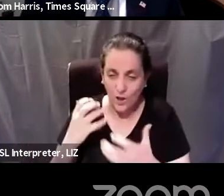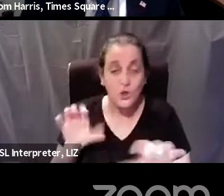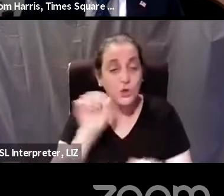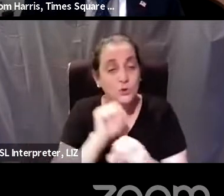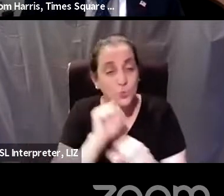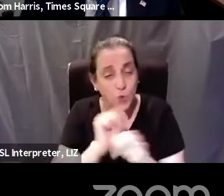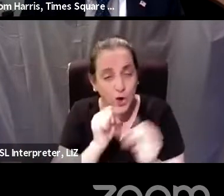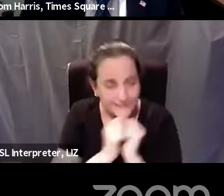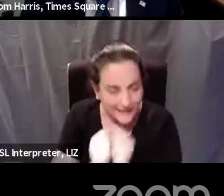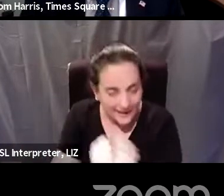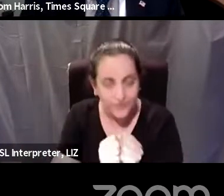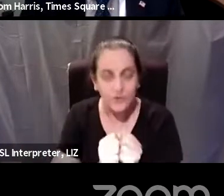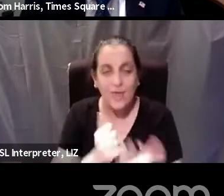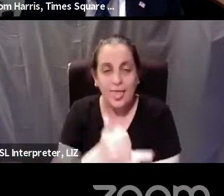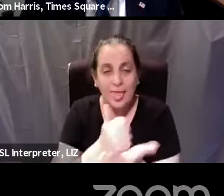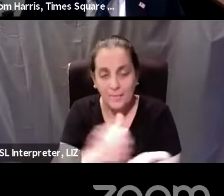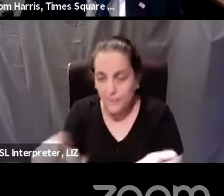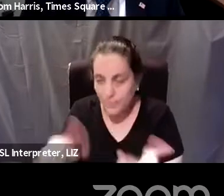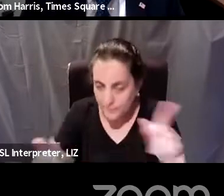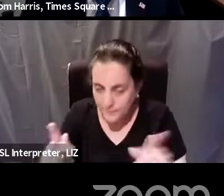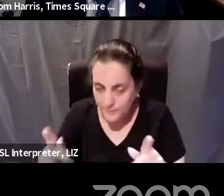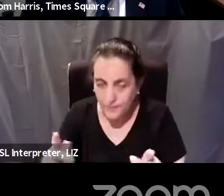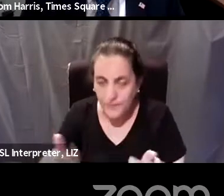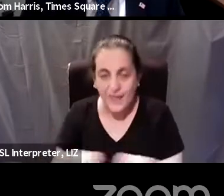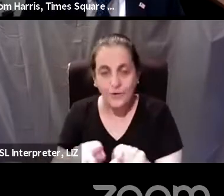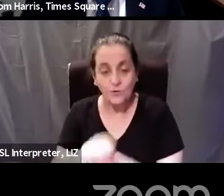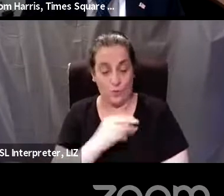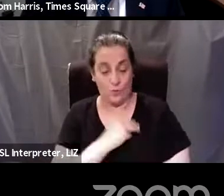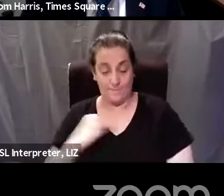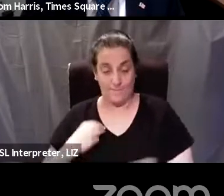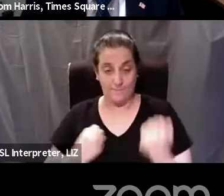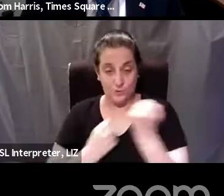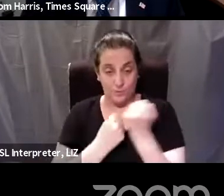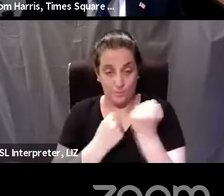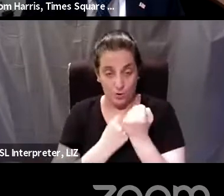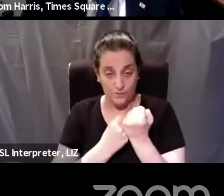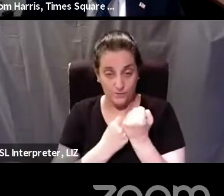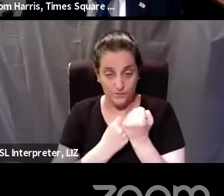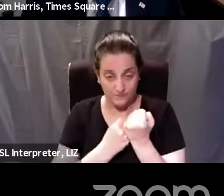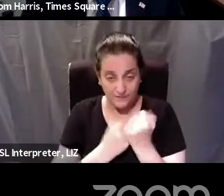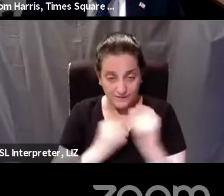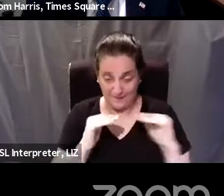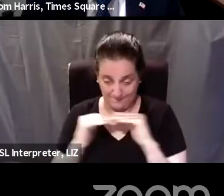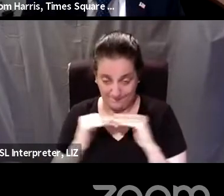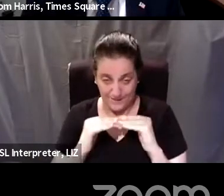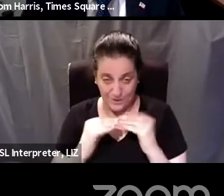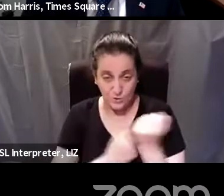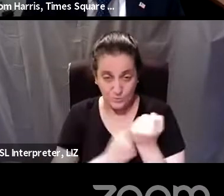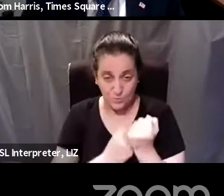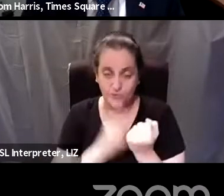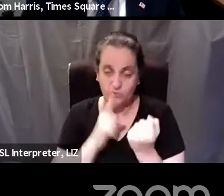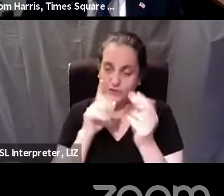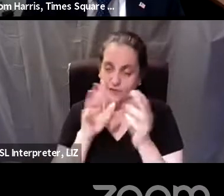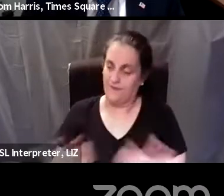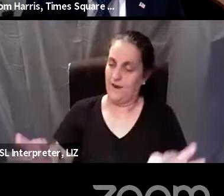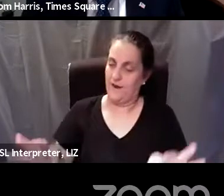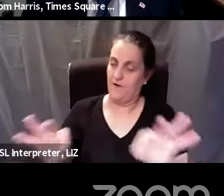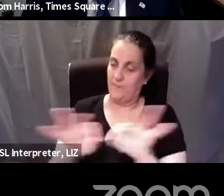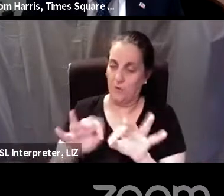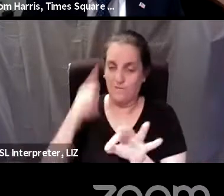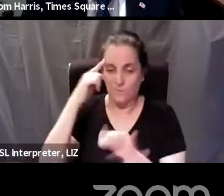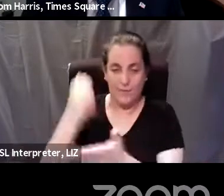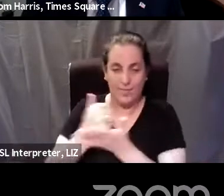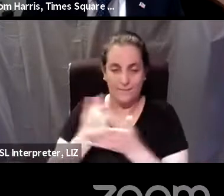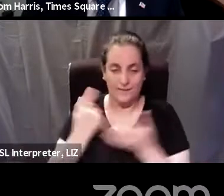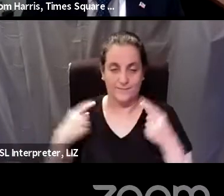And also the member support, member to member support is key to our success, which